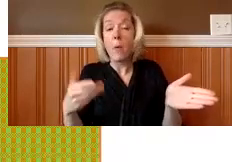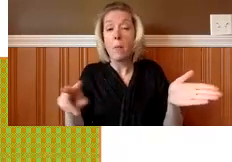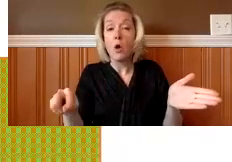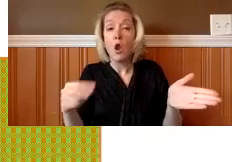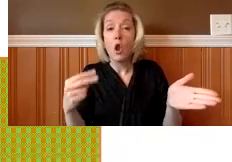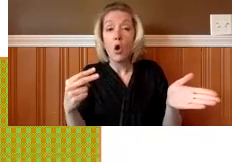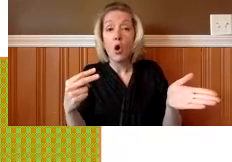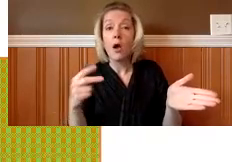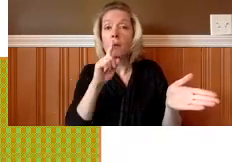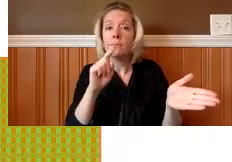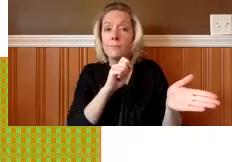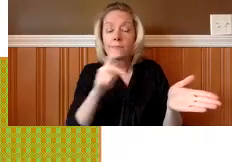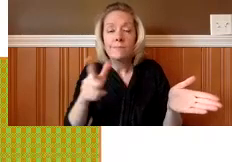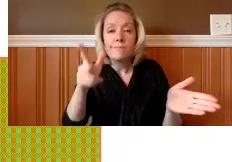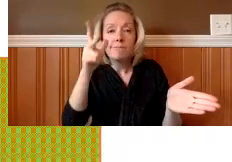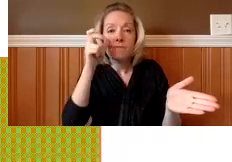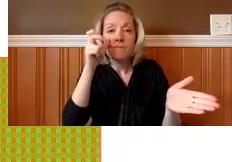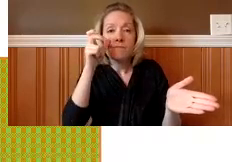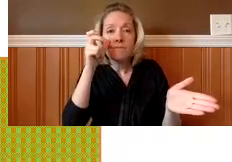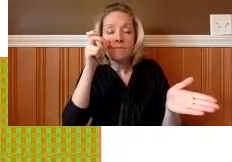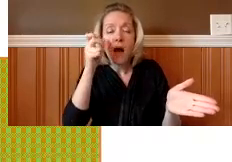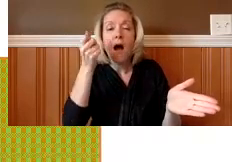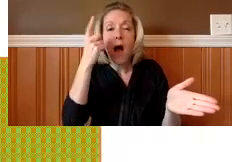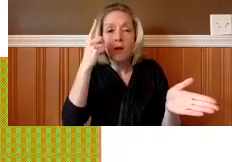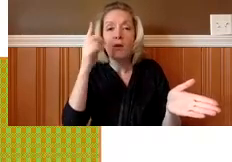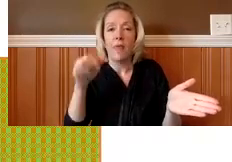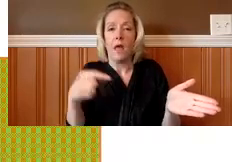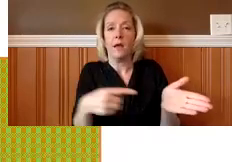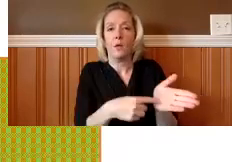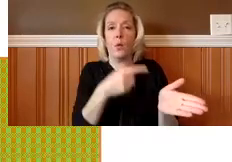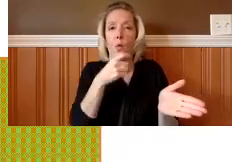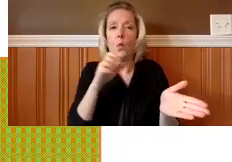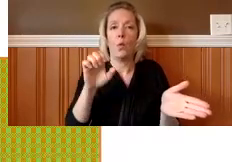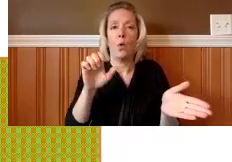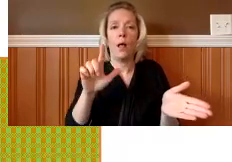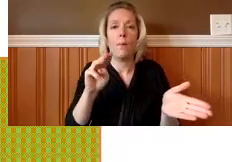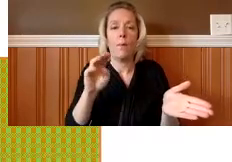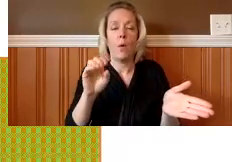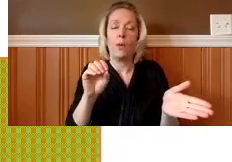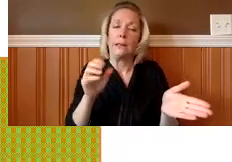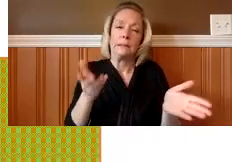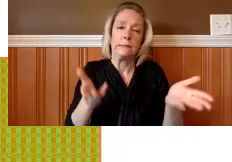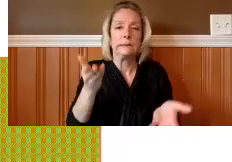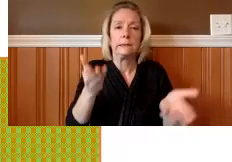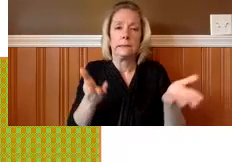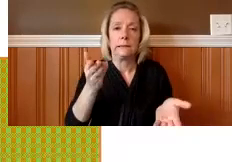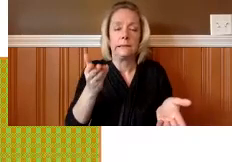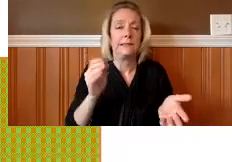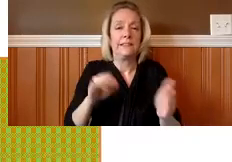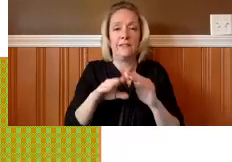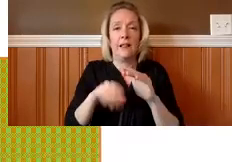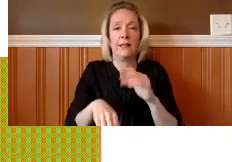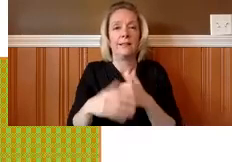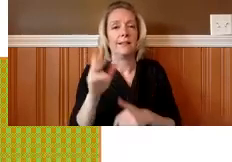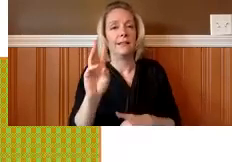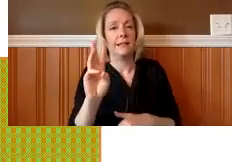But are they interpreting? Are they gaining meaning? Do they understand what it is I'm showing them? And that's what we see